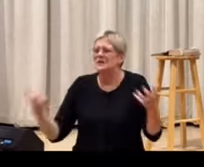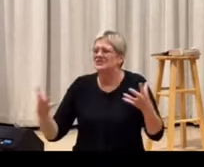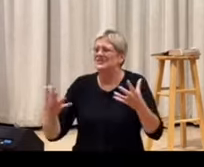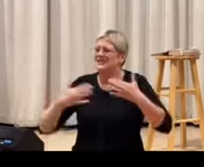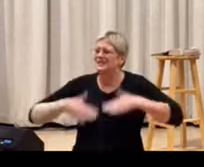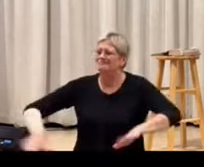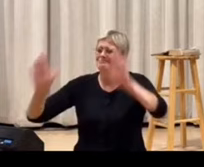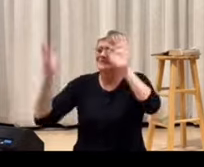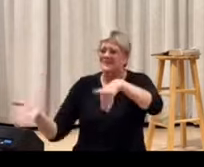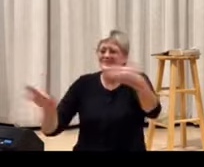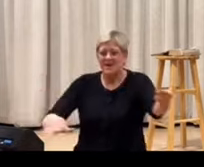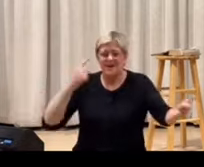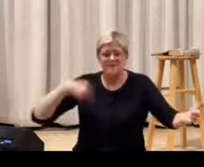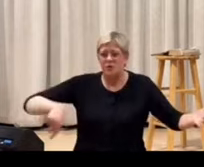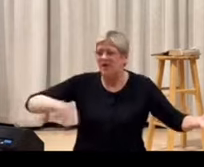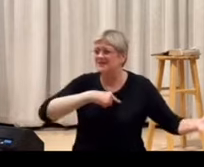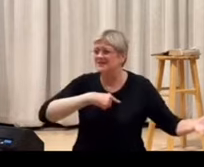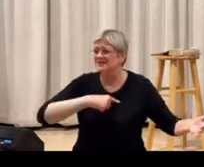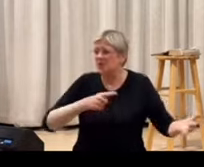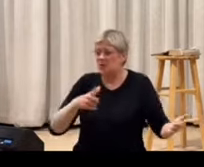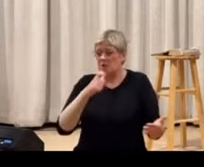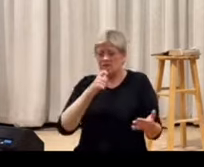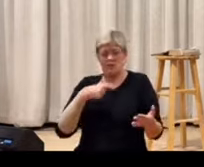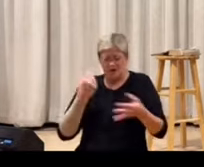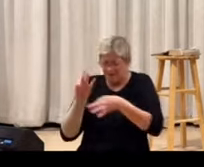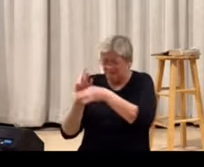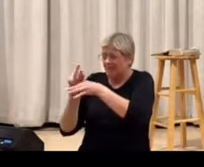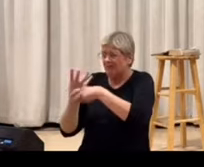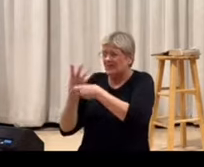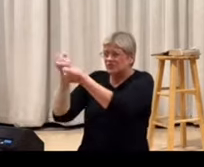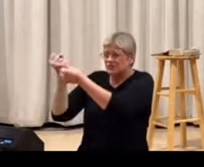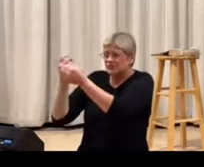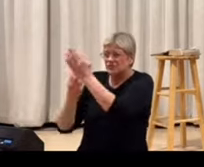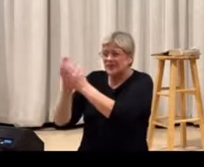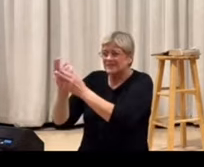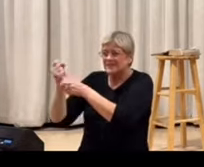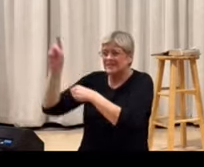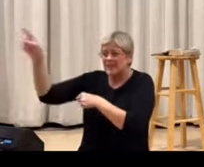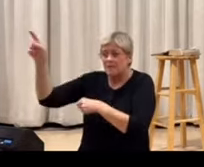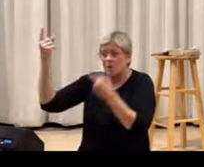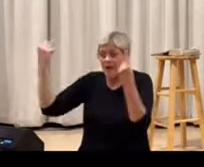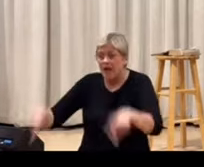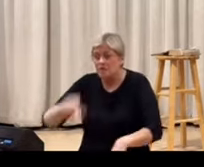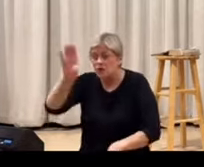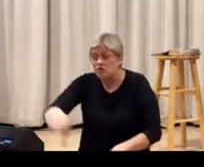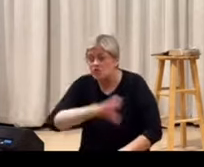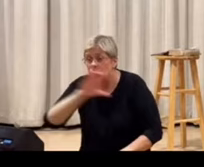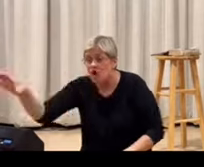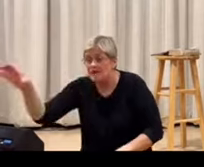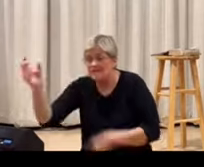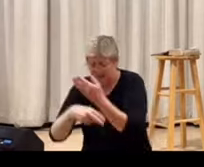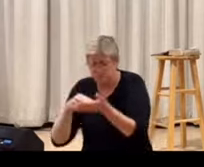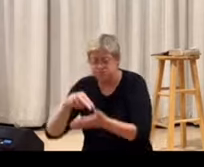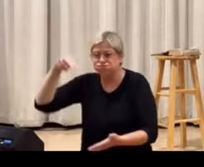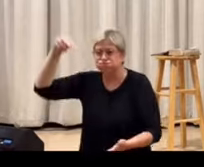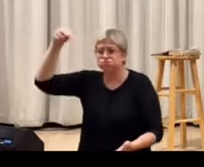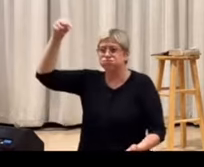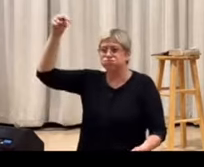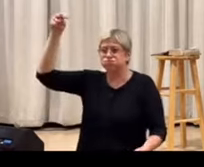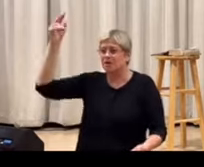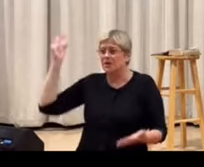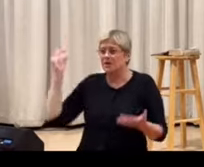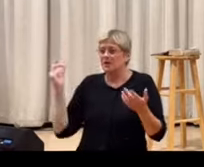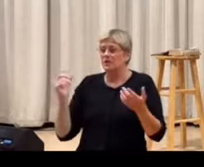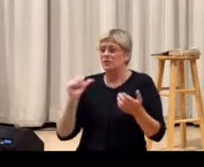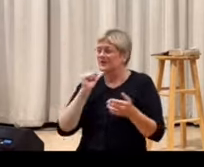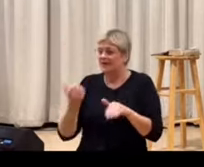sinless sacrifice, so that whoever would put their faith and trust on what happened on that cross and coming forth from that grave and resurrection